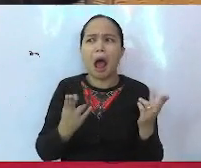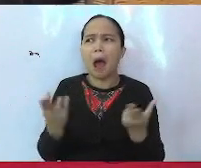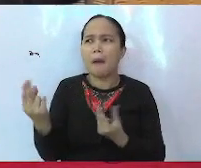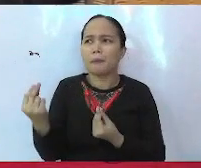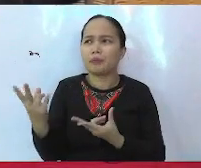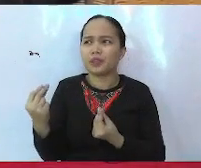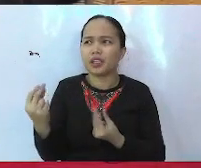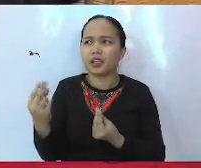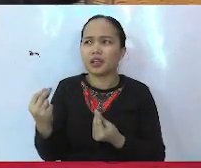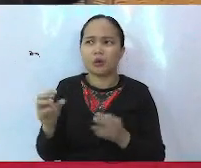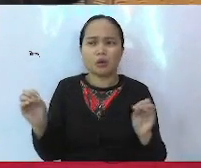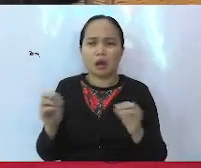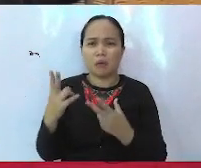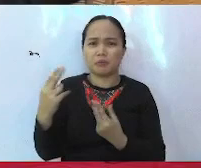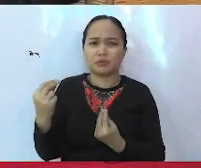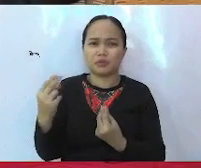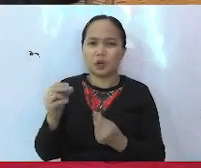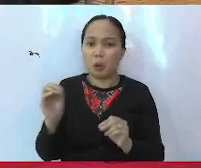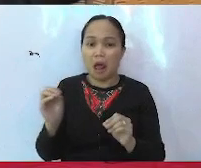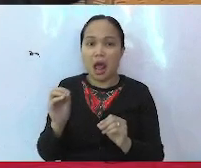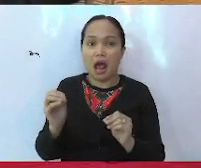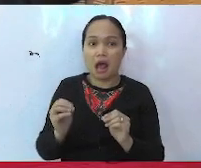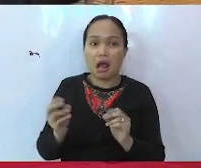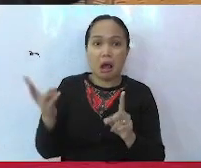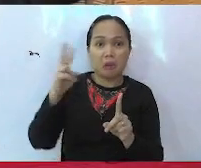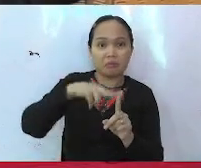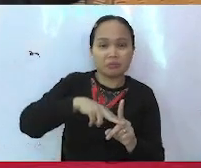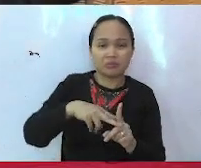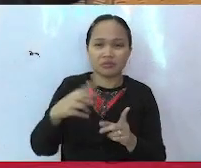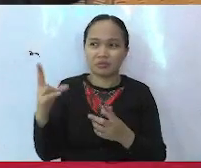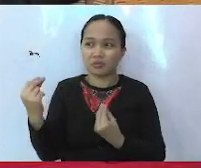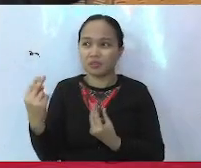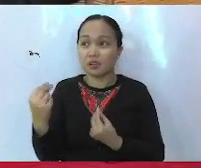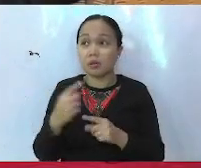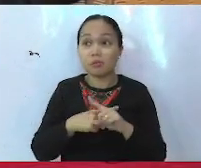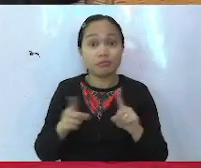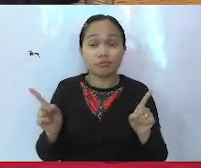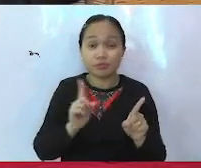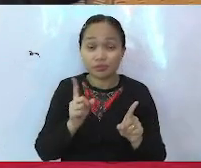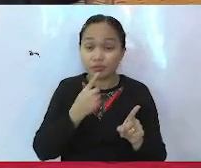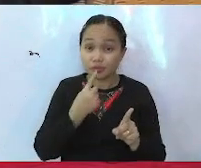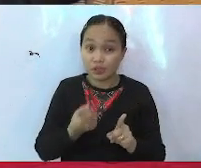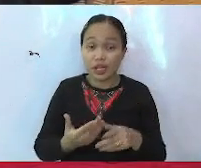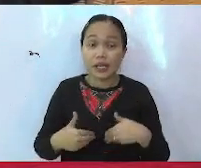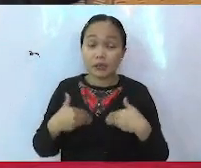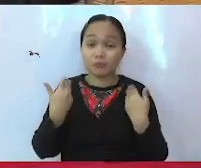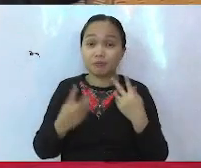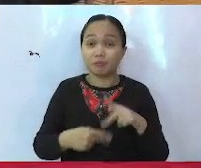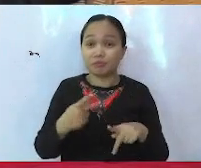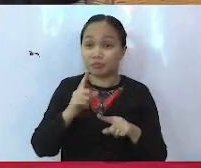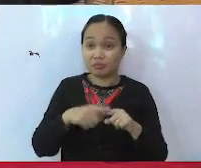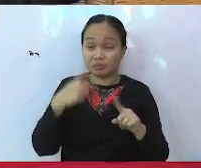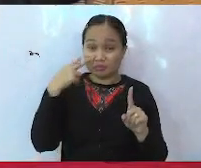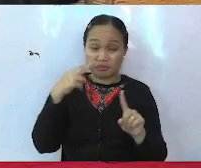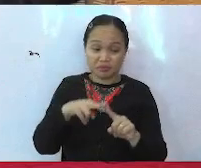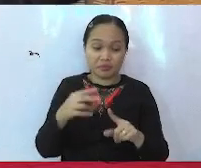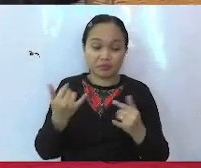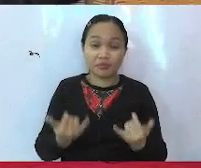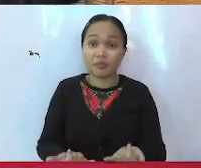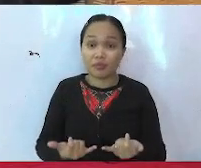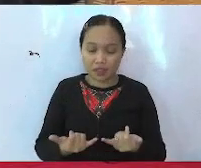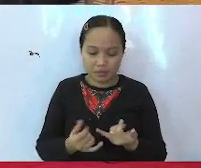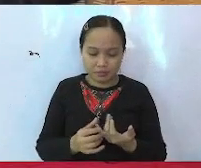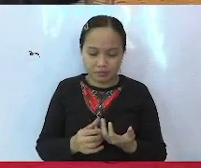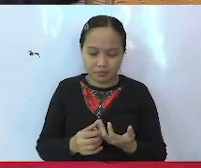This doesn't have any other applications. You see, yes. But what the young people is not seeing right now, because seeing